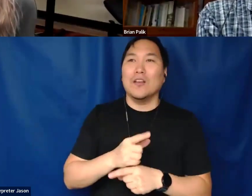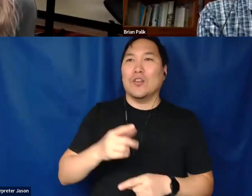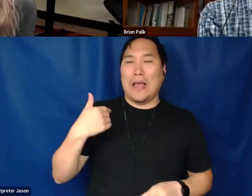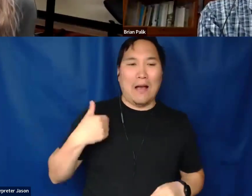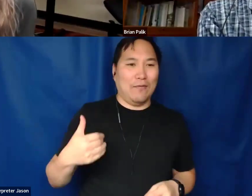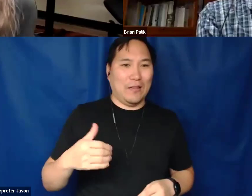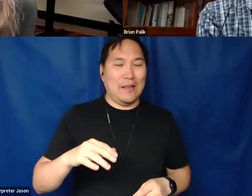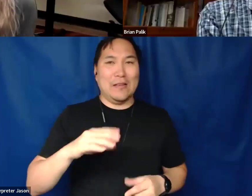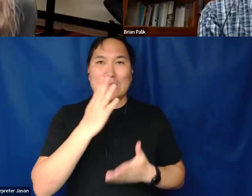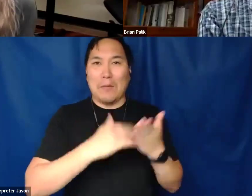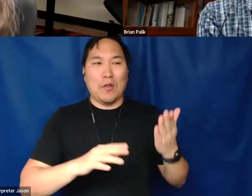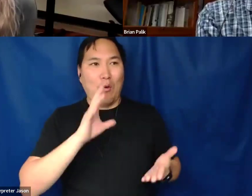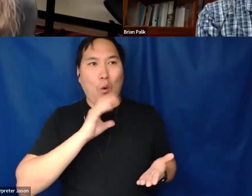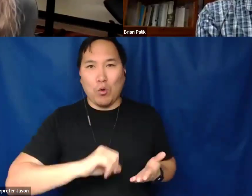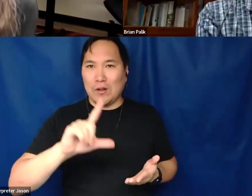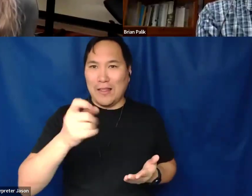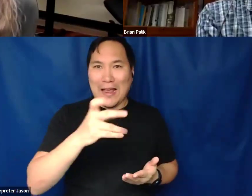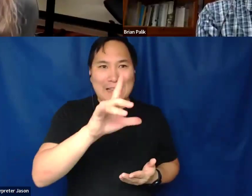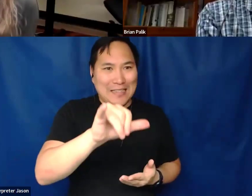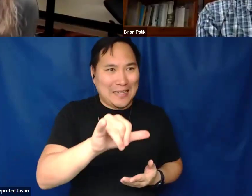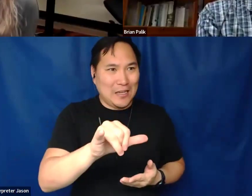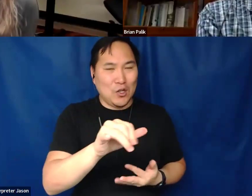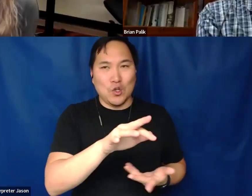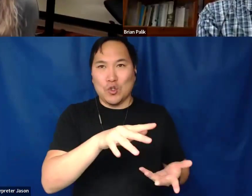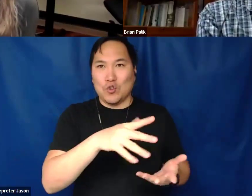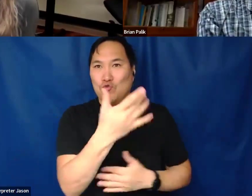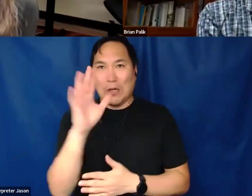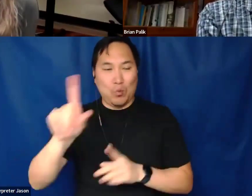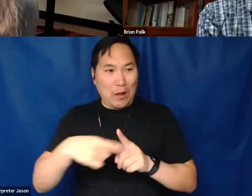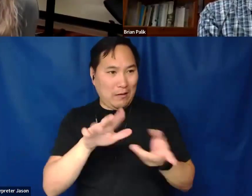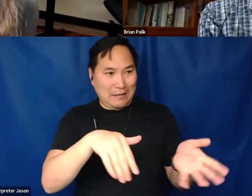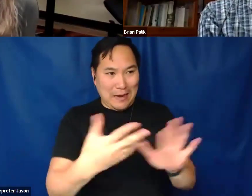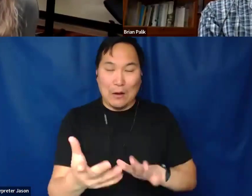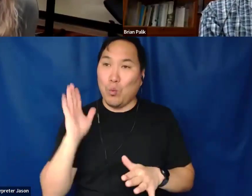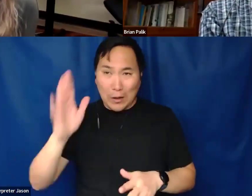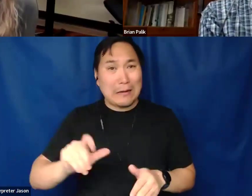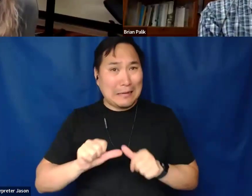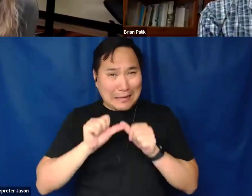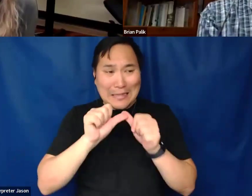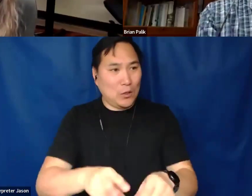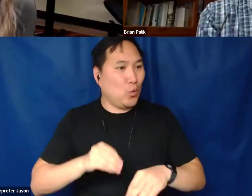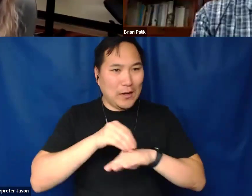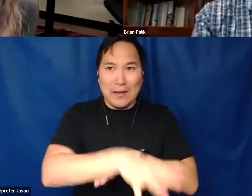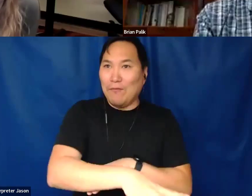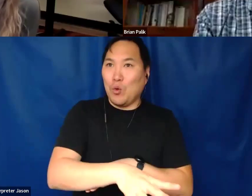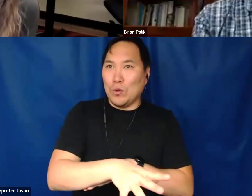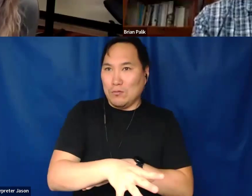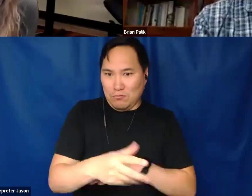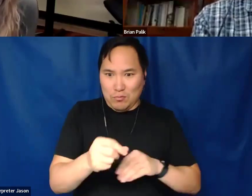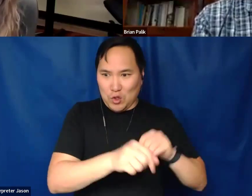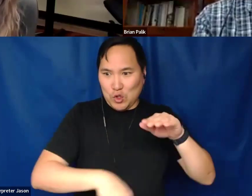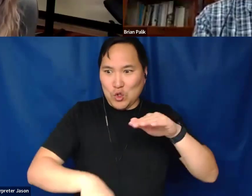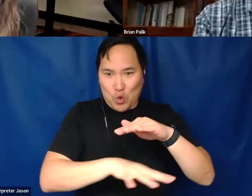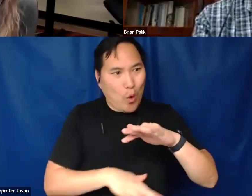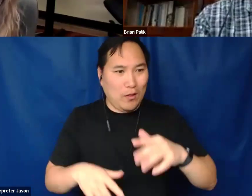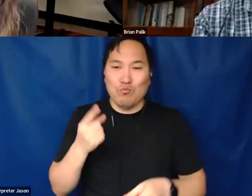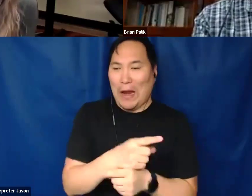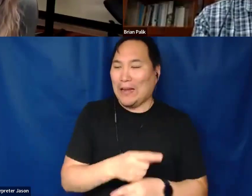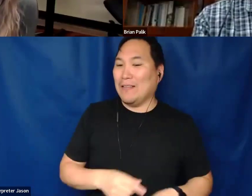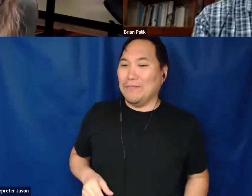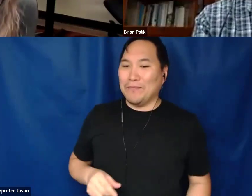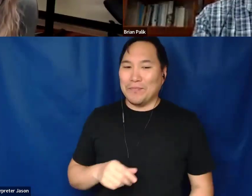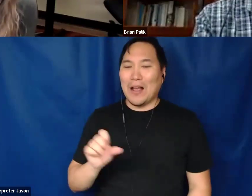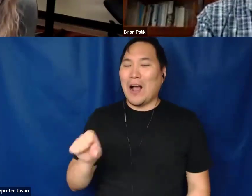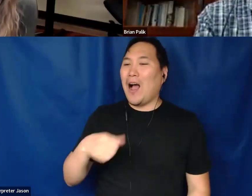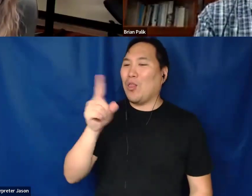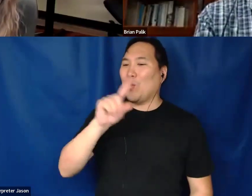trees are continue to contribute to the soil in that way. So good. There was another question that was